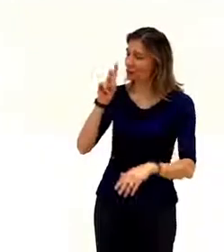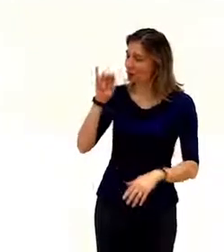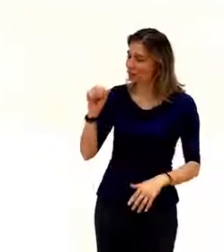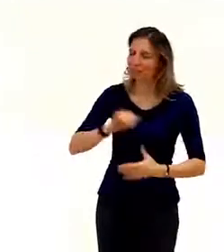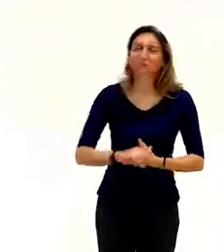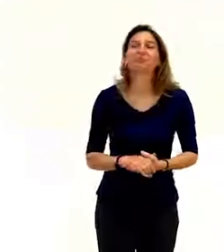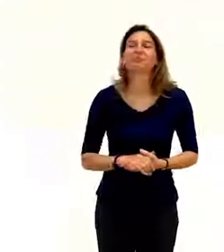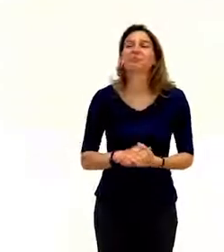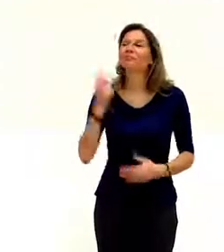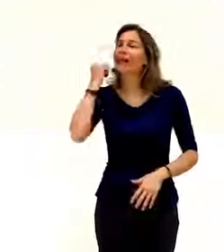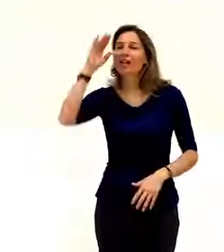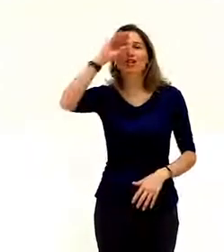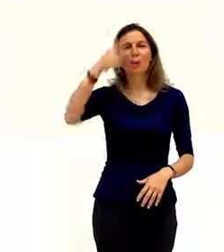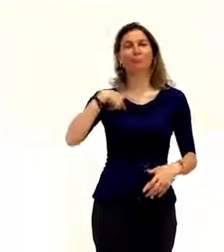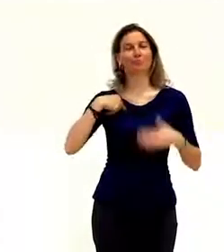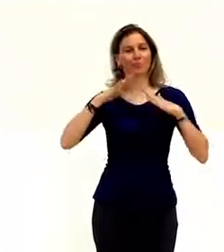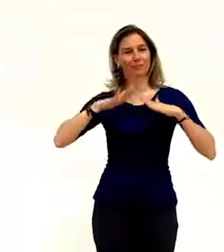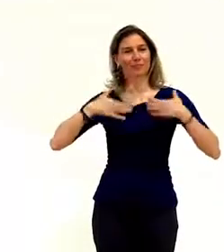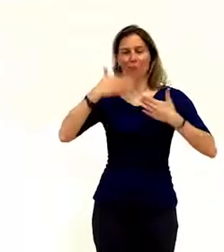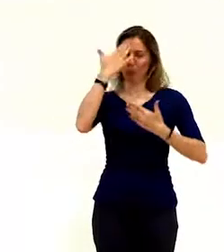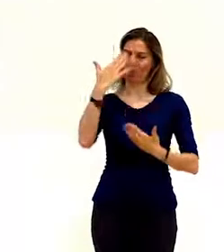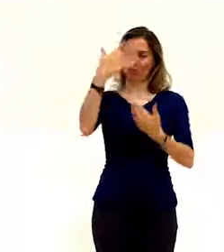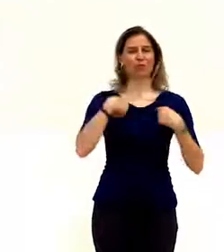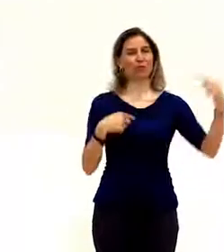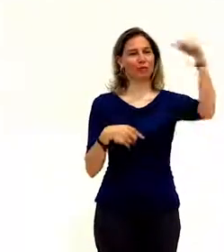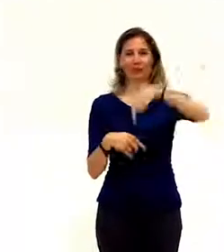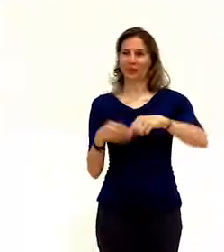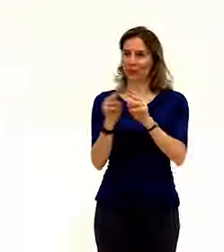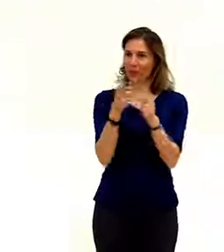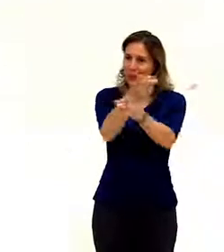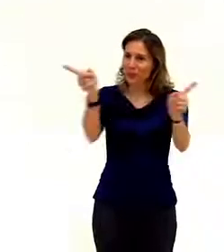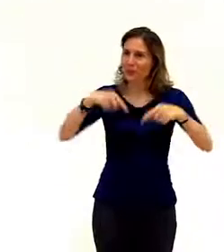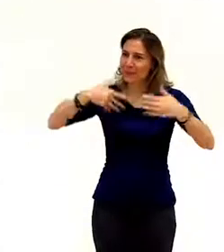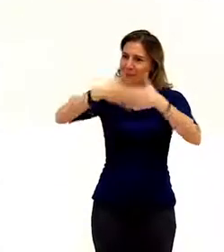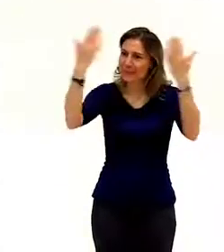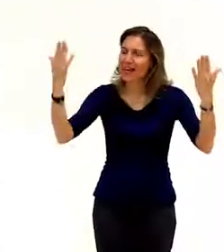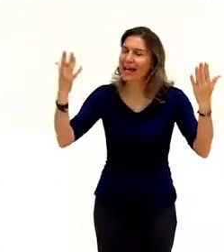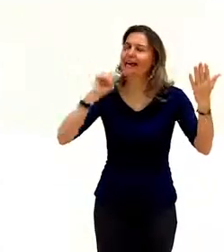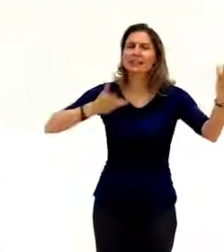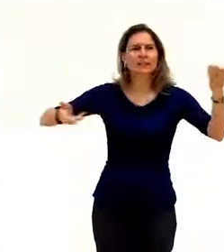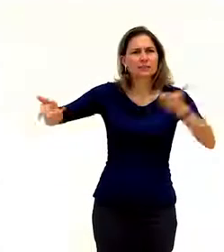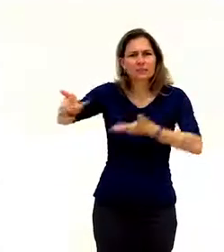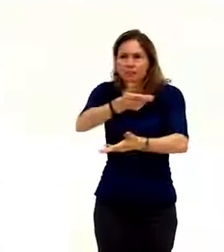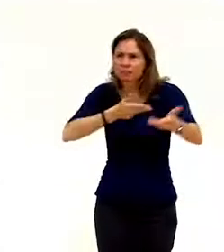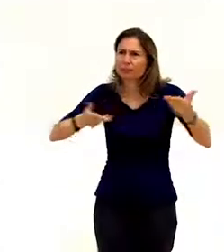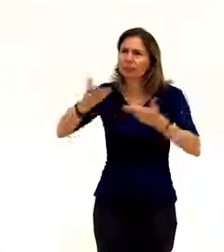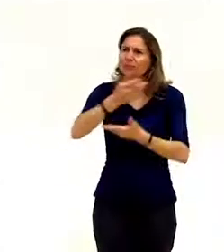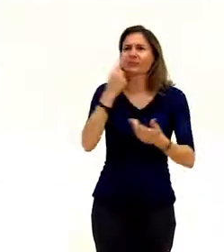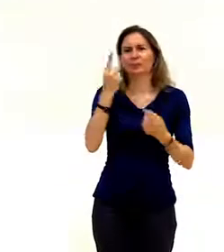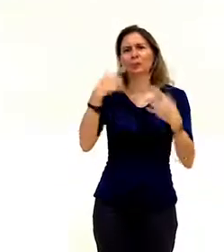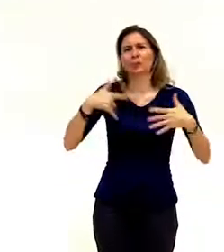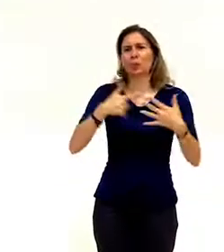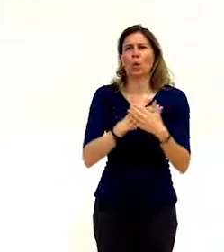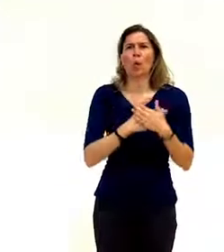Ladies and gentlemen, it's a privilege and an honor to be with you today, discussing a topic which is close to your heart